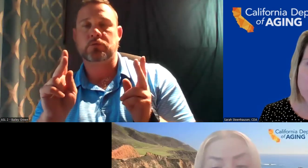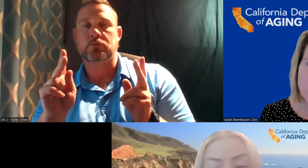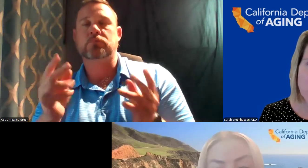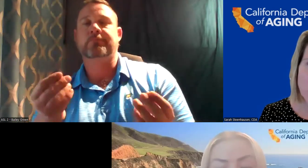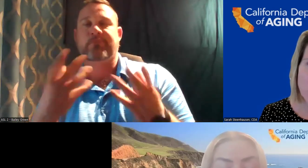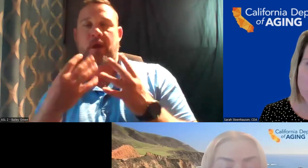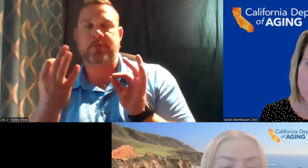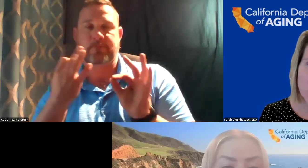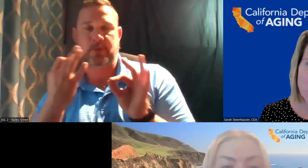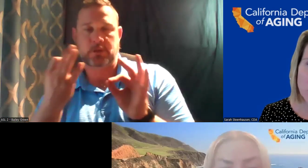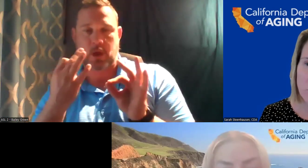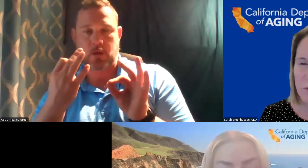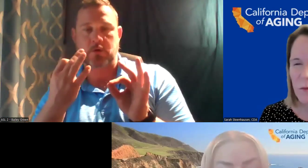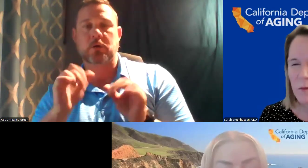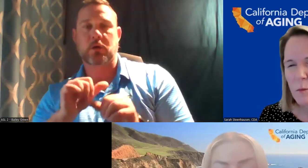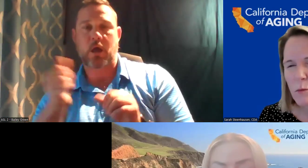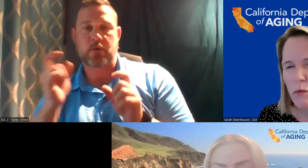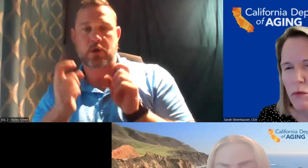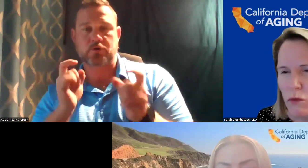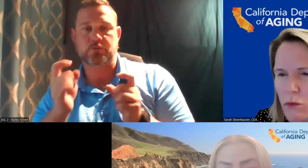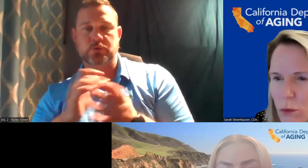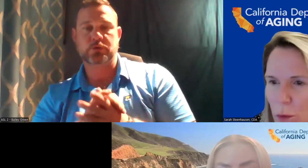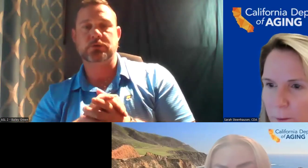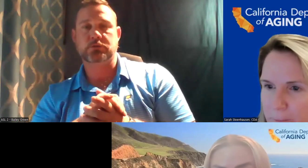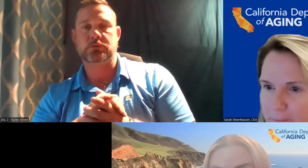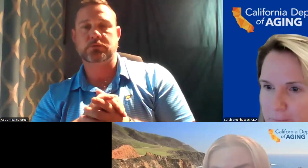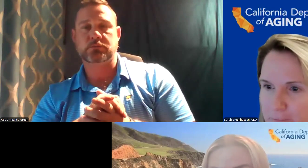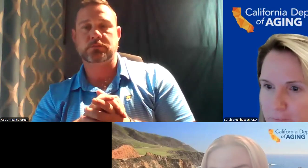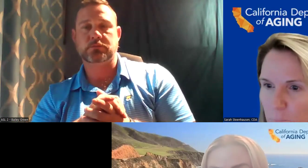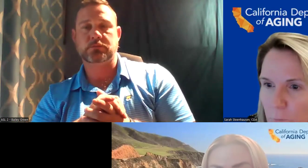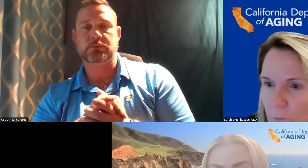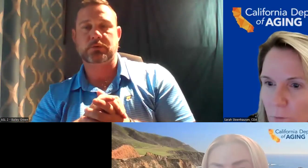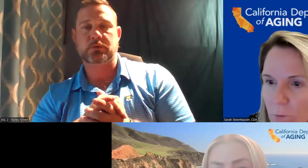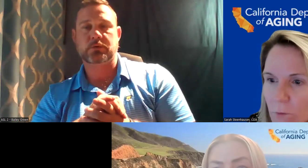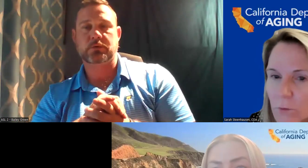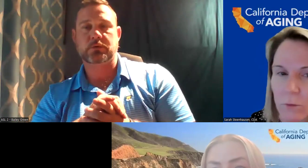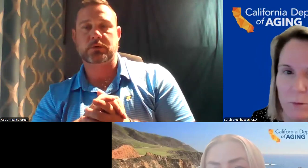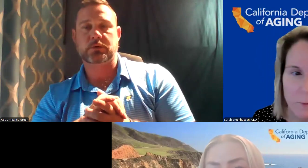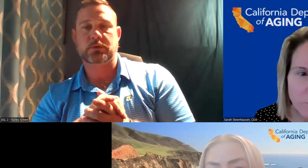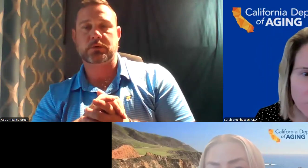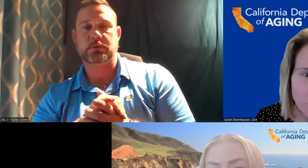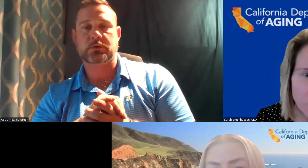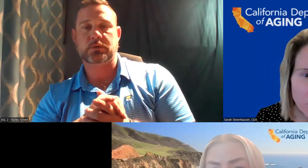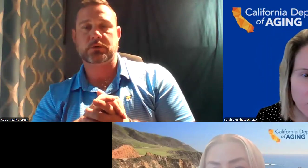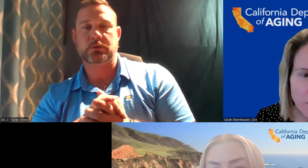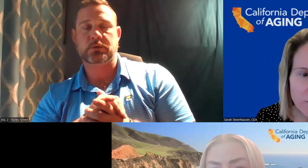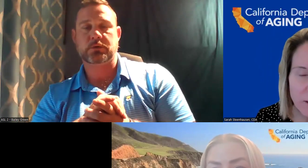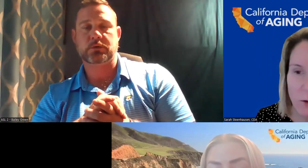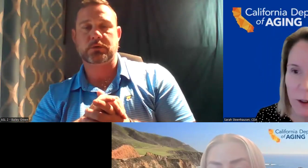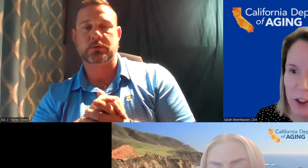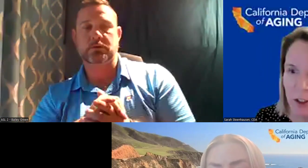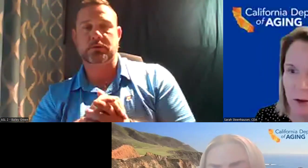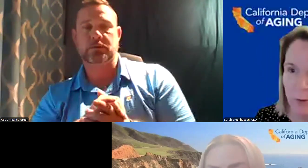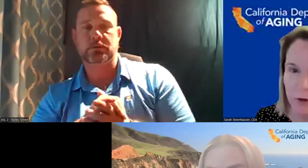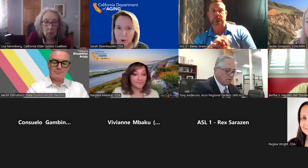provide feedback and other contributions. I see